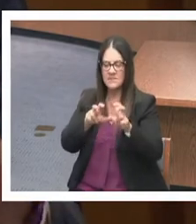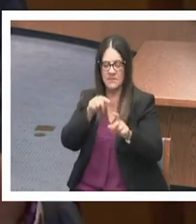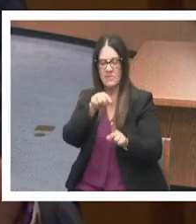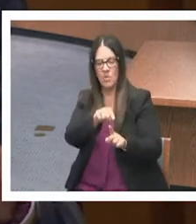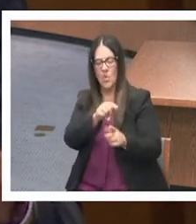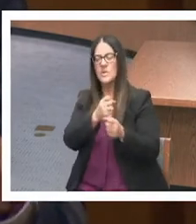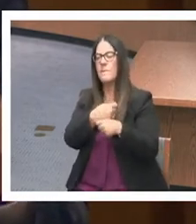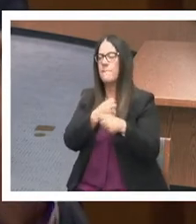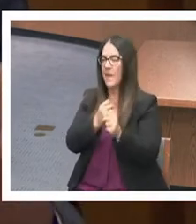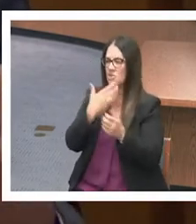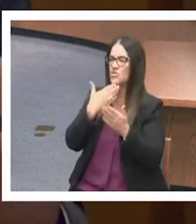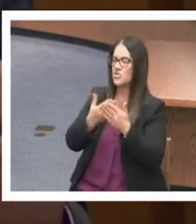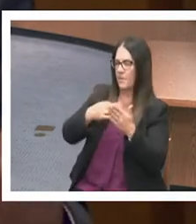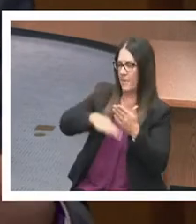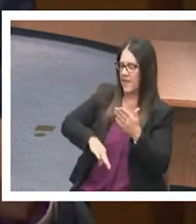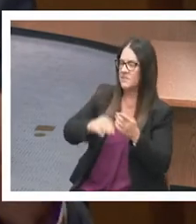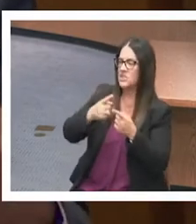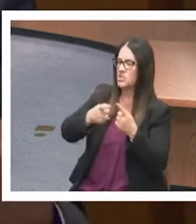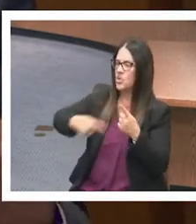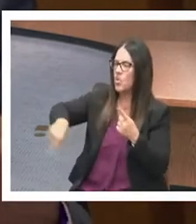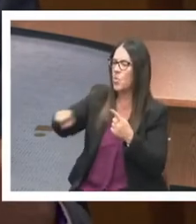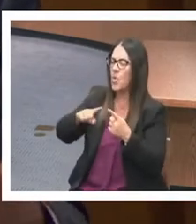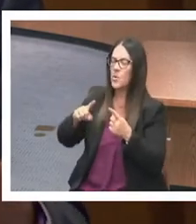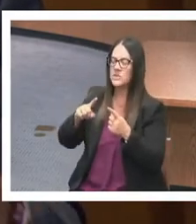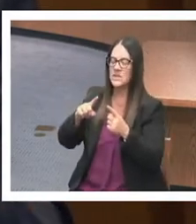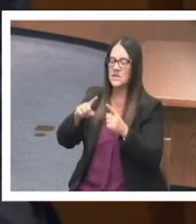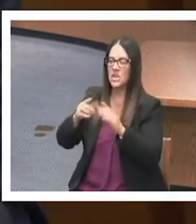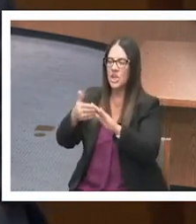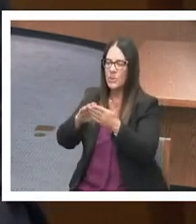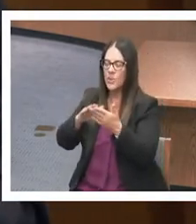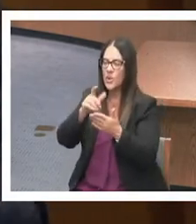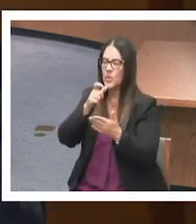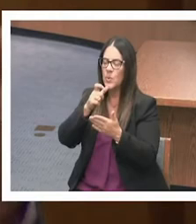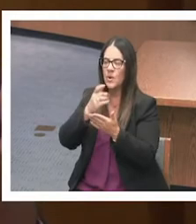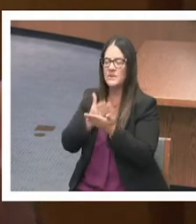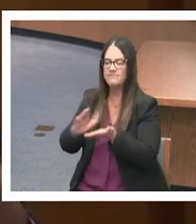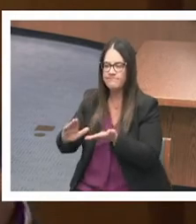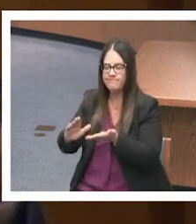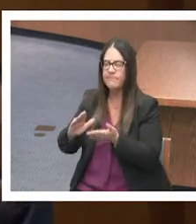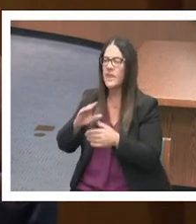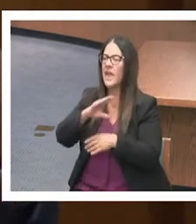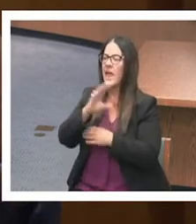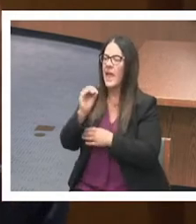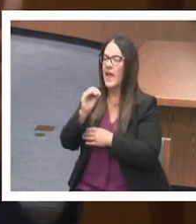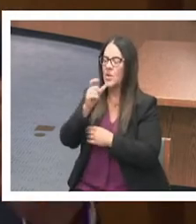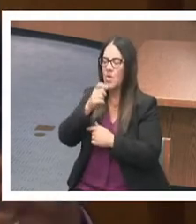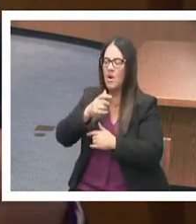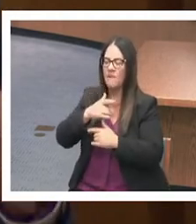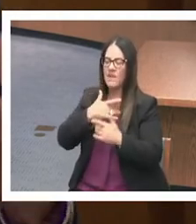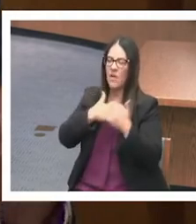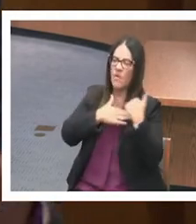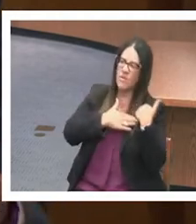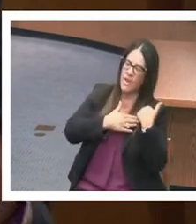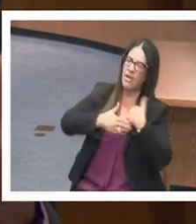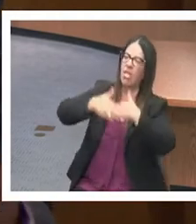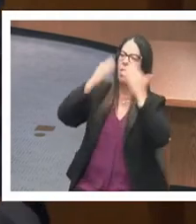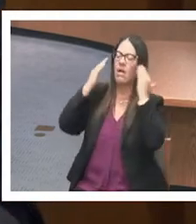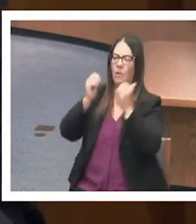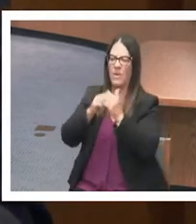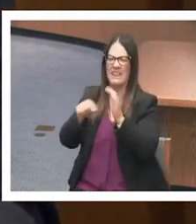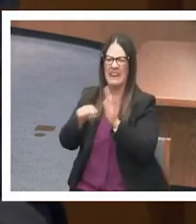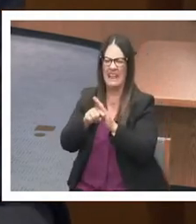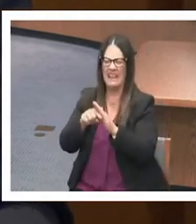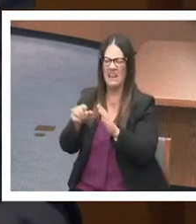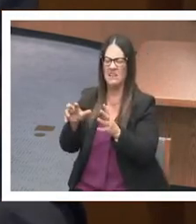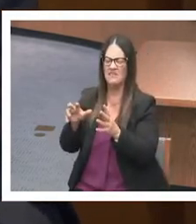benefit the most disadvantaged communities in California and communities that are overburdened by environmental pollution, negative